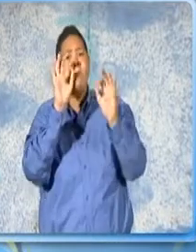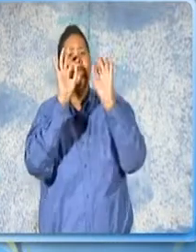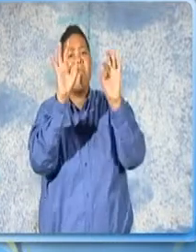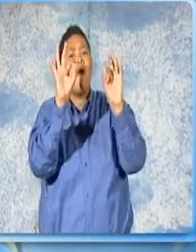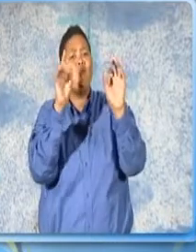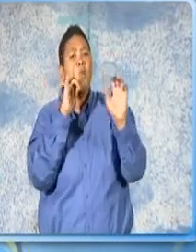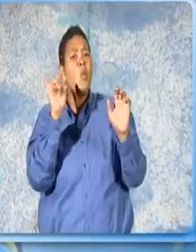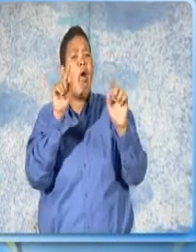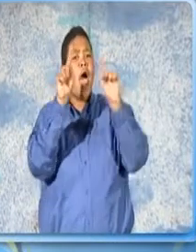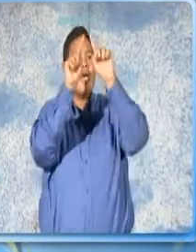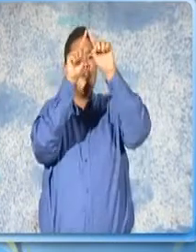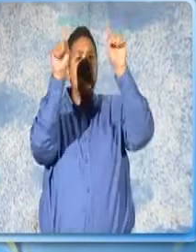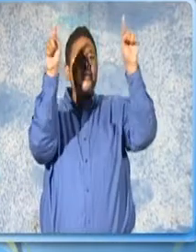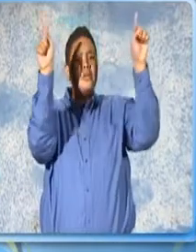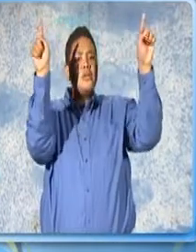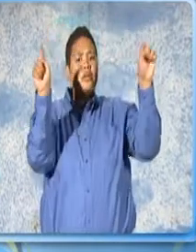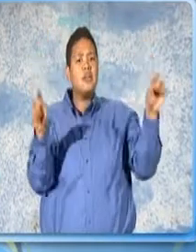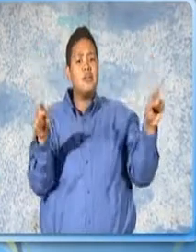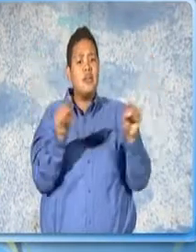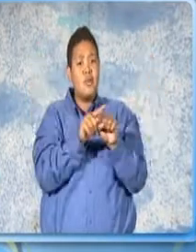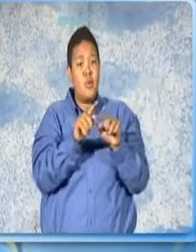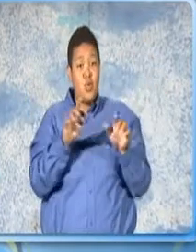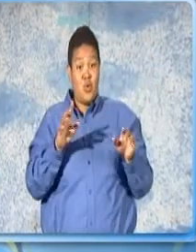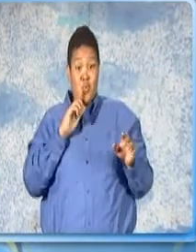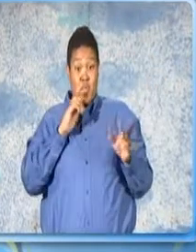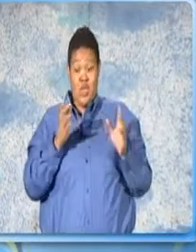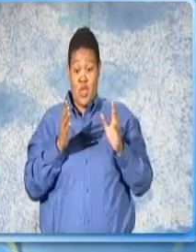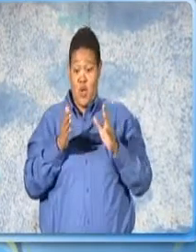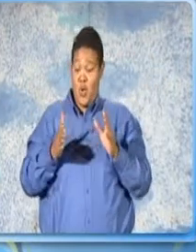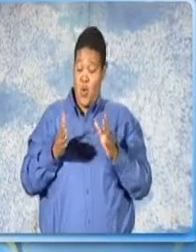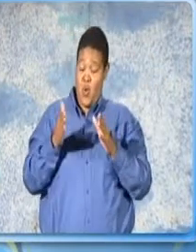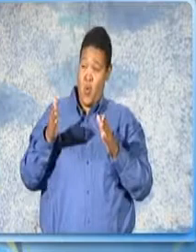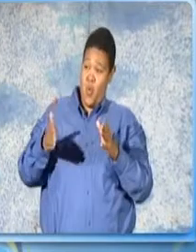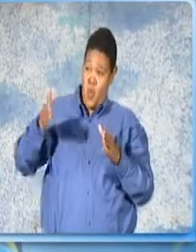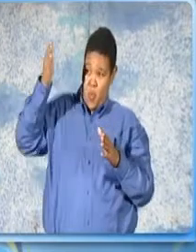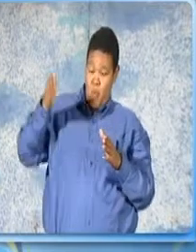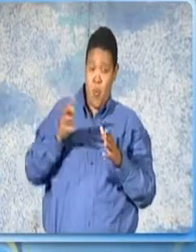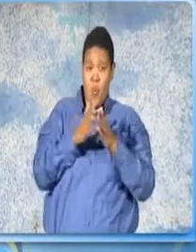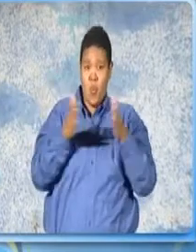rectangle with its width equal to pi times r